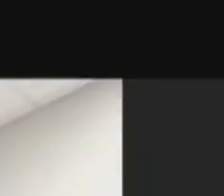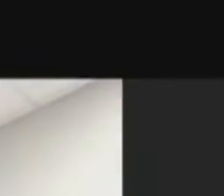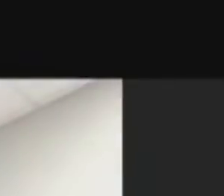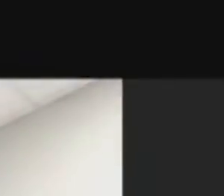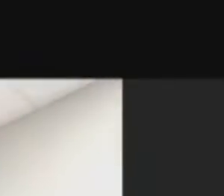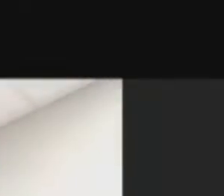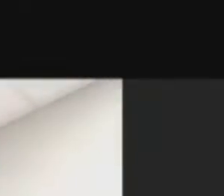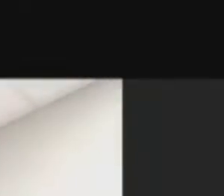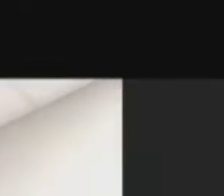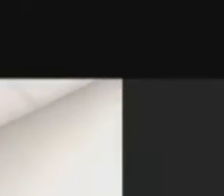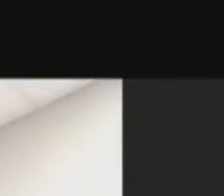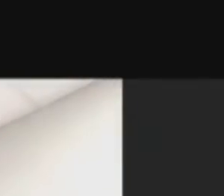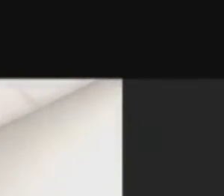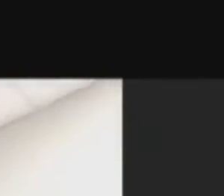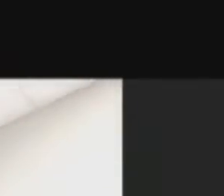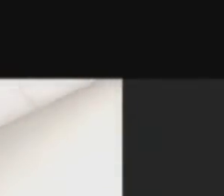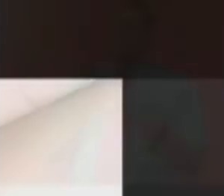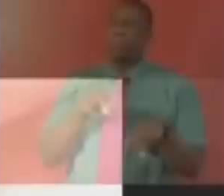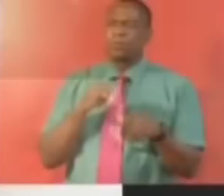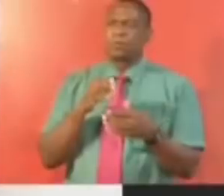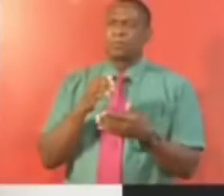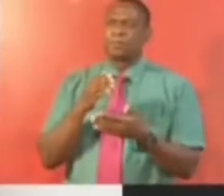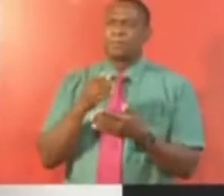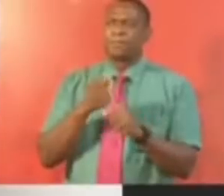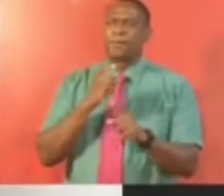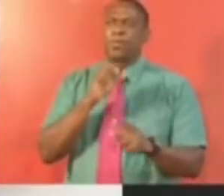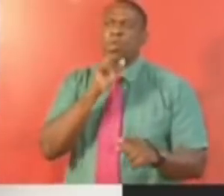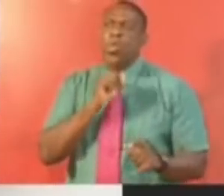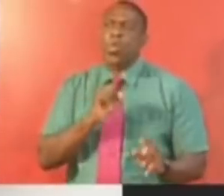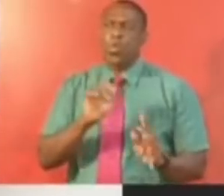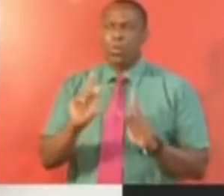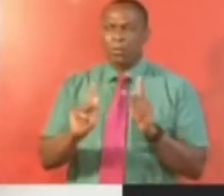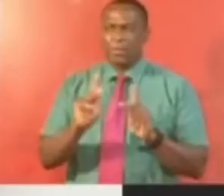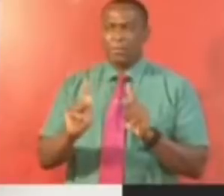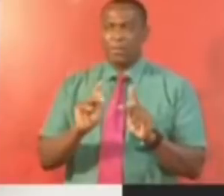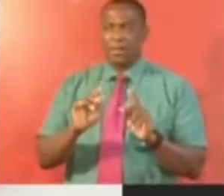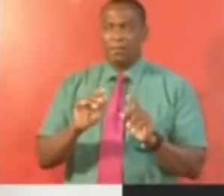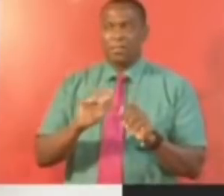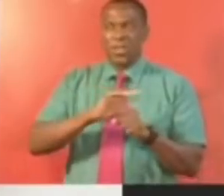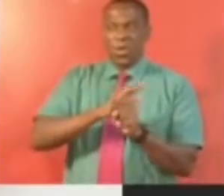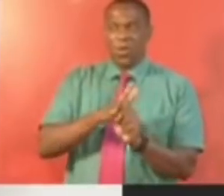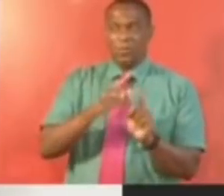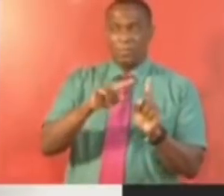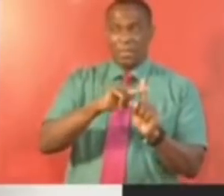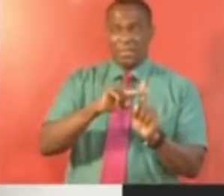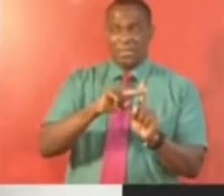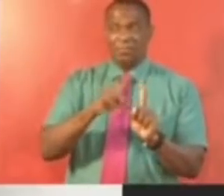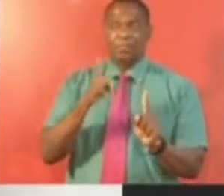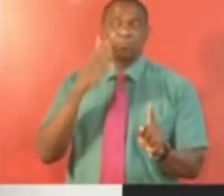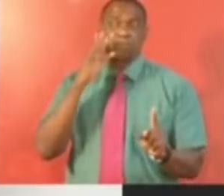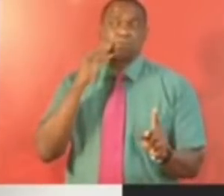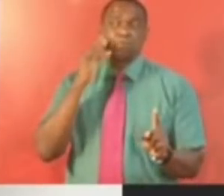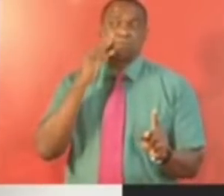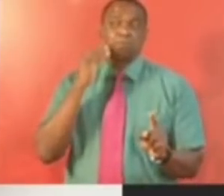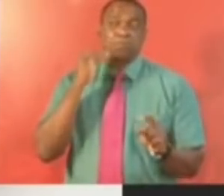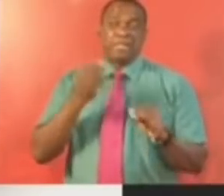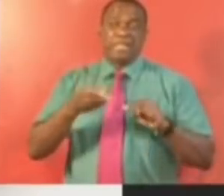reports from persons, especially elderly persons, who are COVID positive, and they are experiencing an